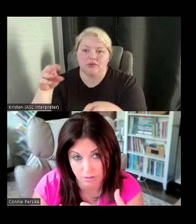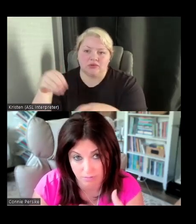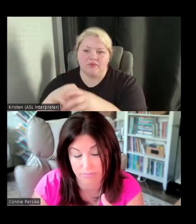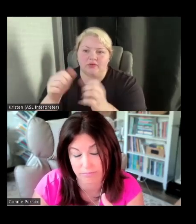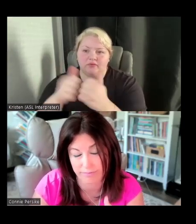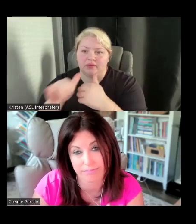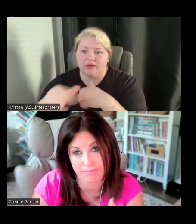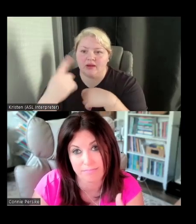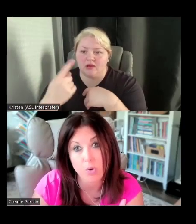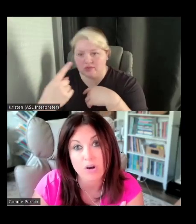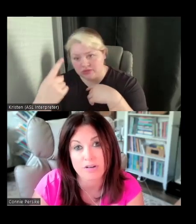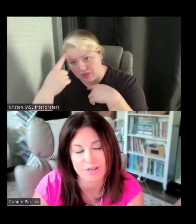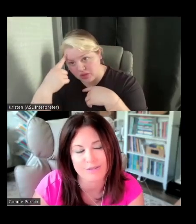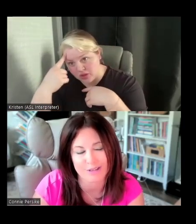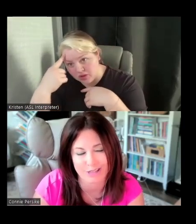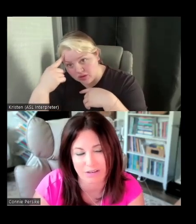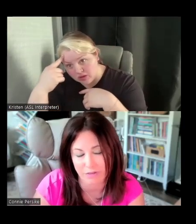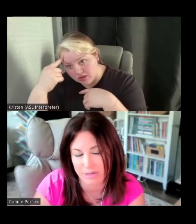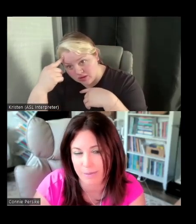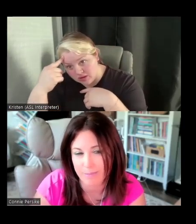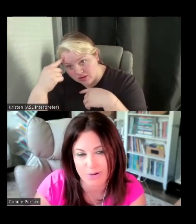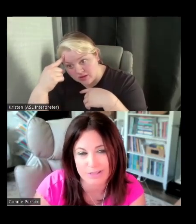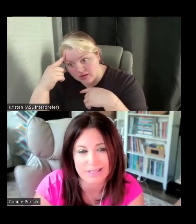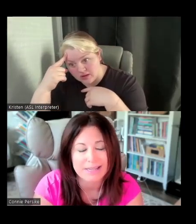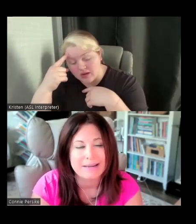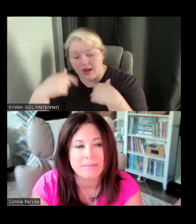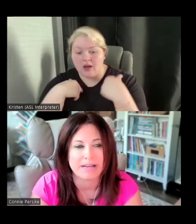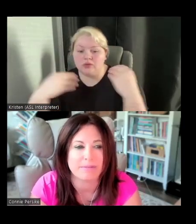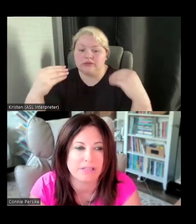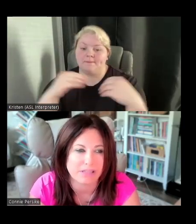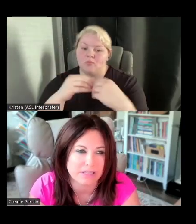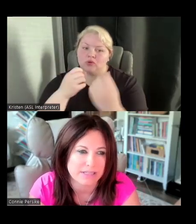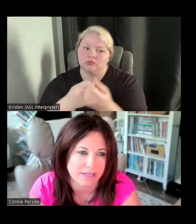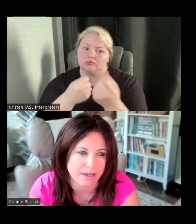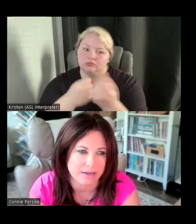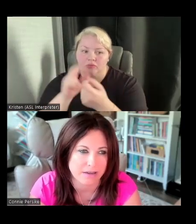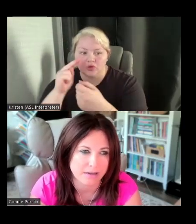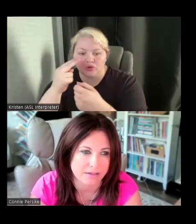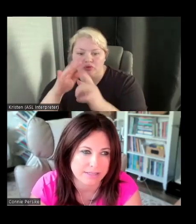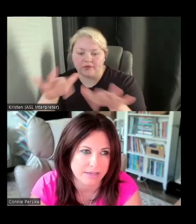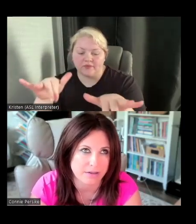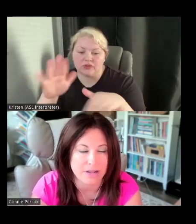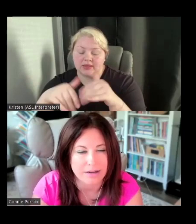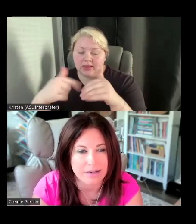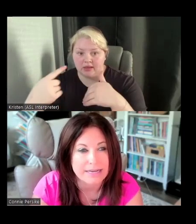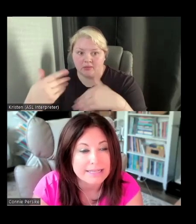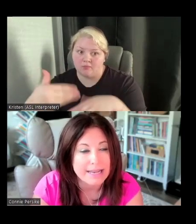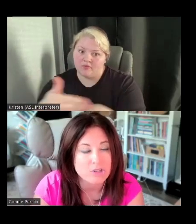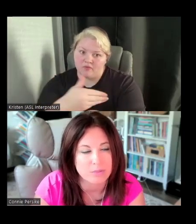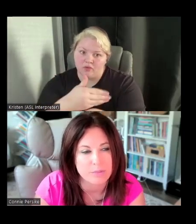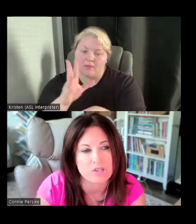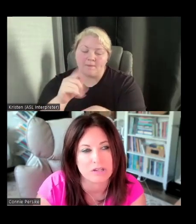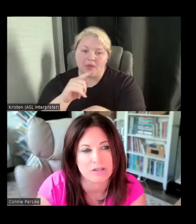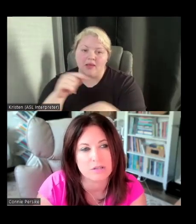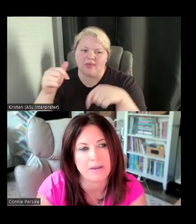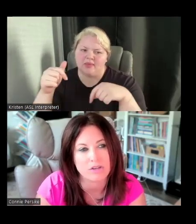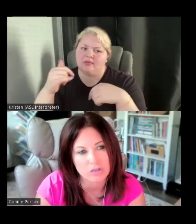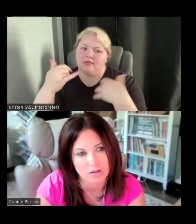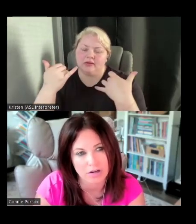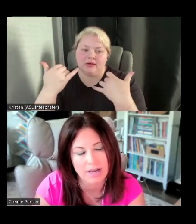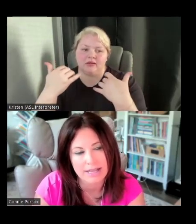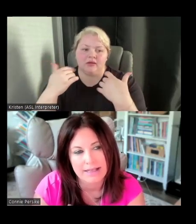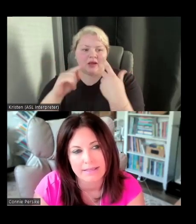was more neurodiversity affirming than most, but I really set out on an intentional mission to